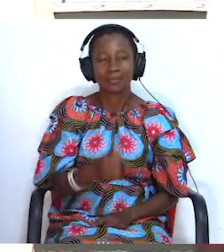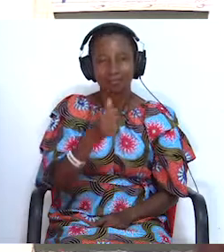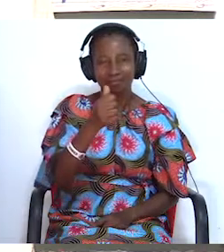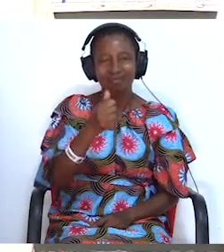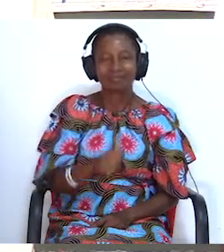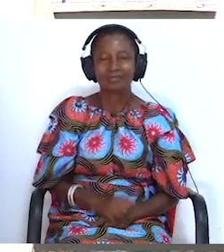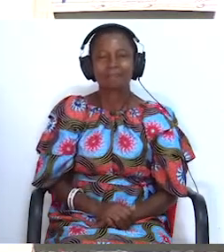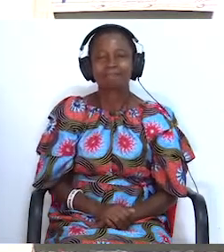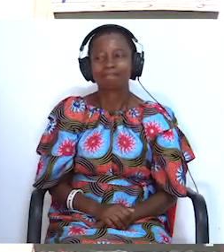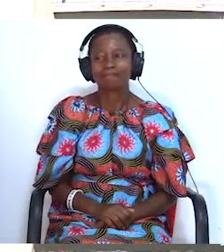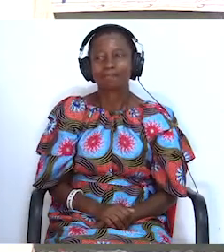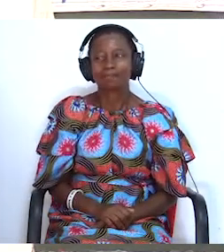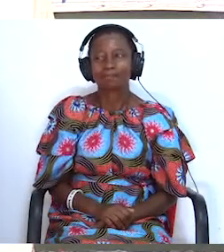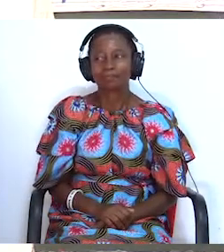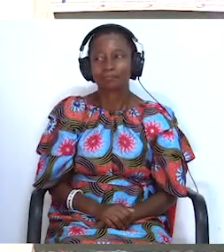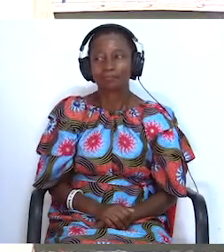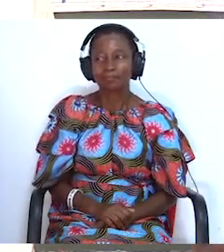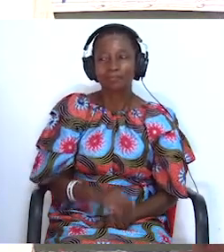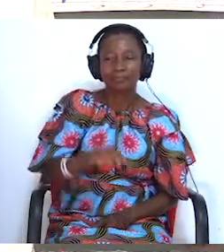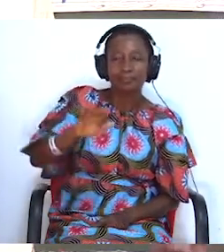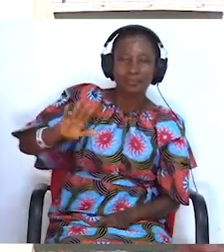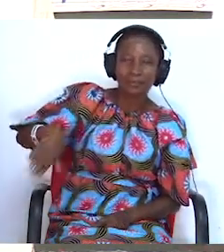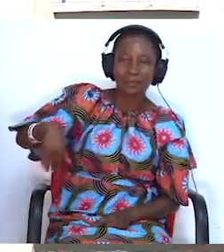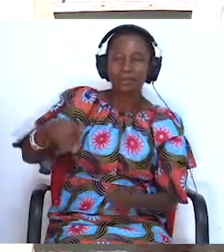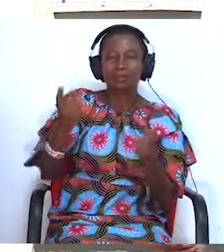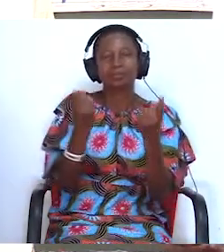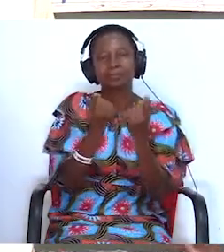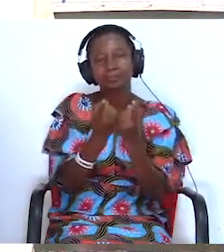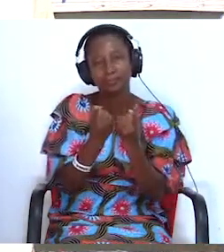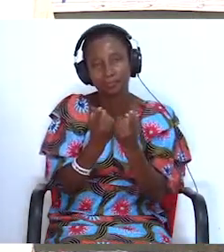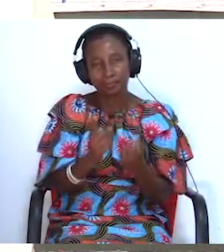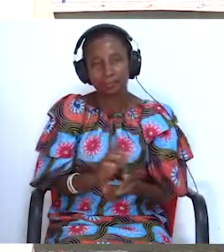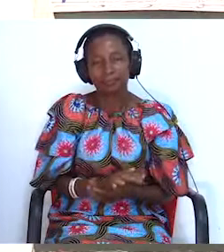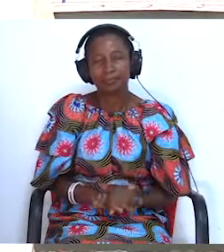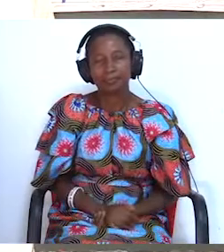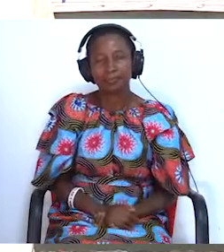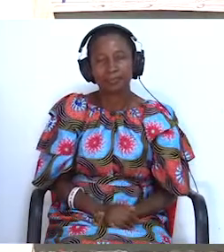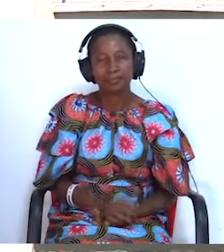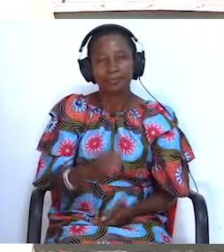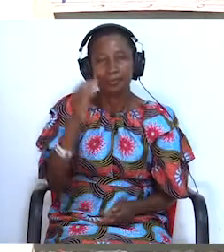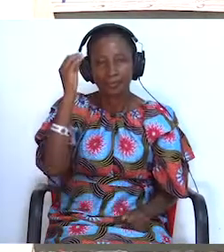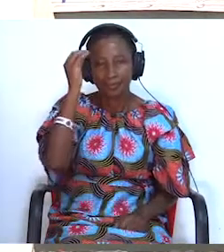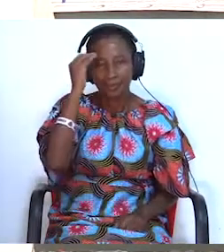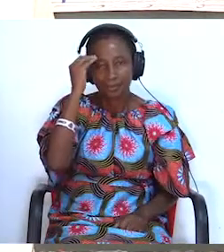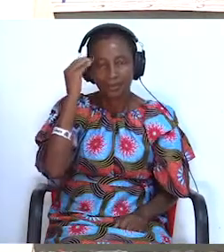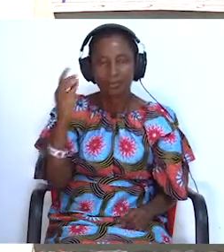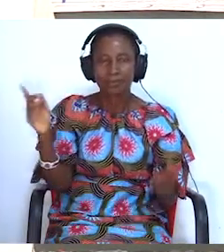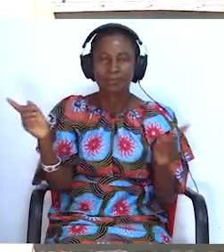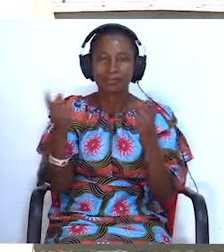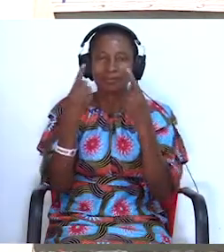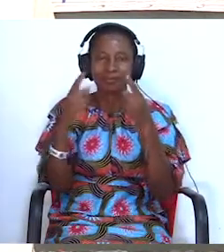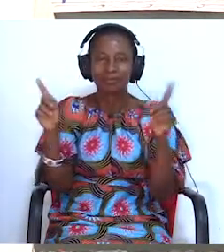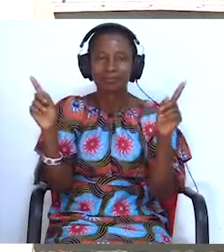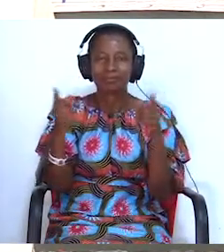The snake is in the grass. The snake is in the grass. S, s, the snake